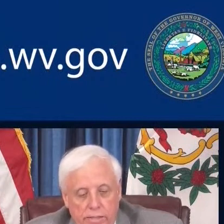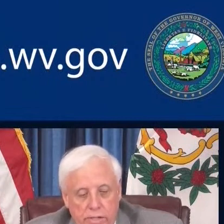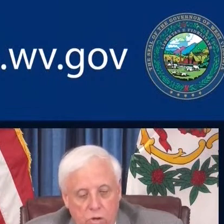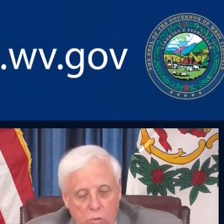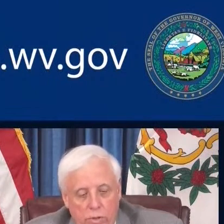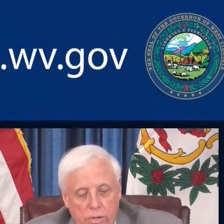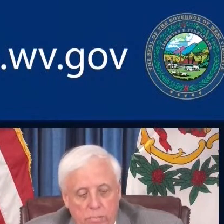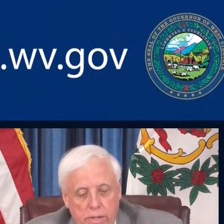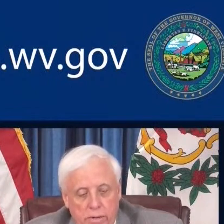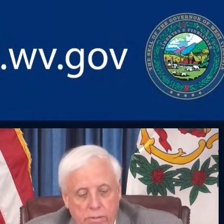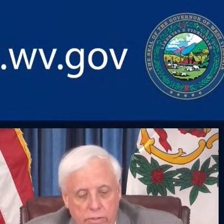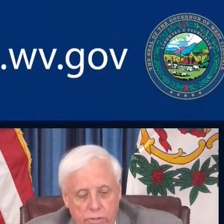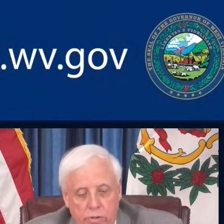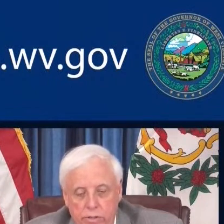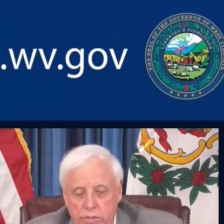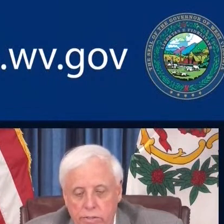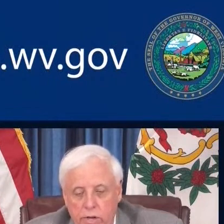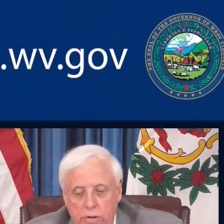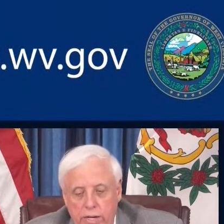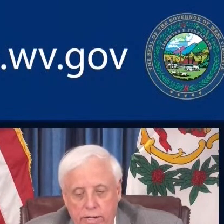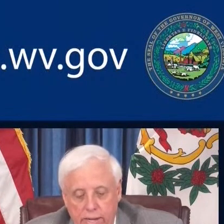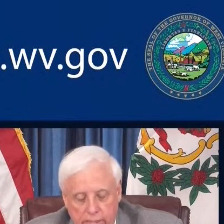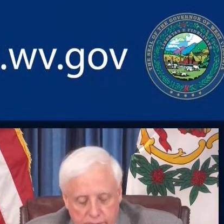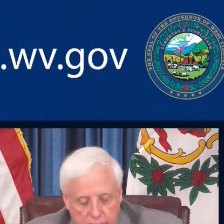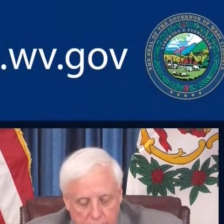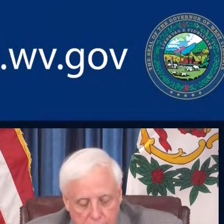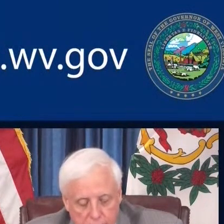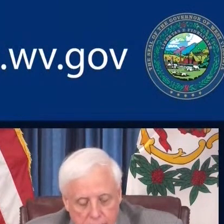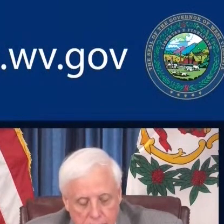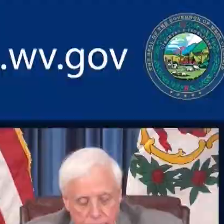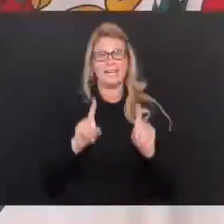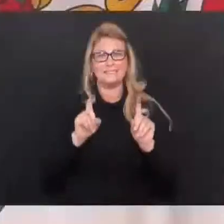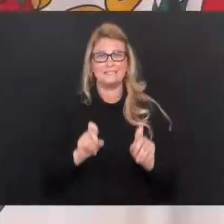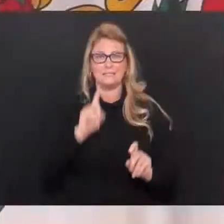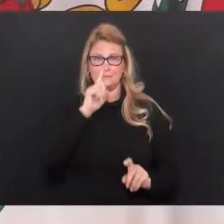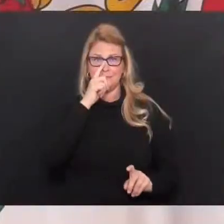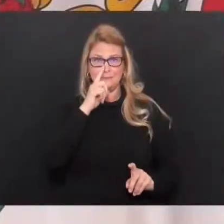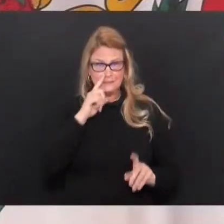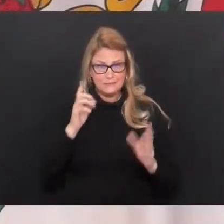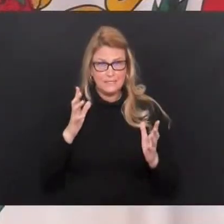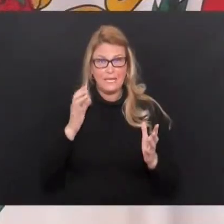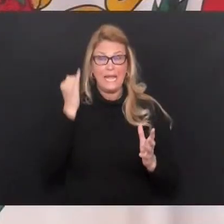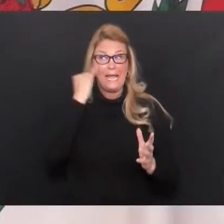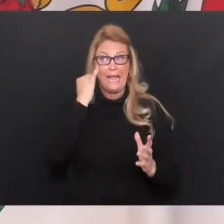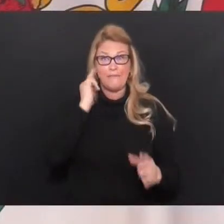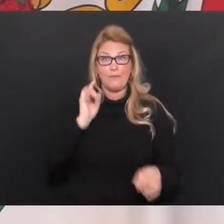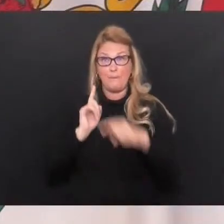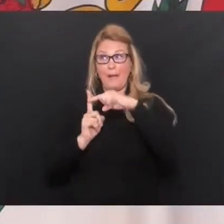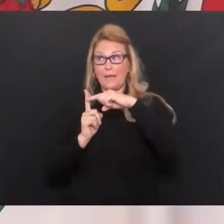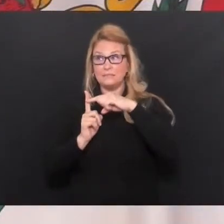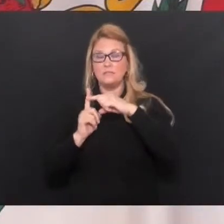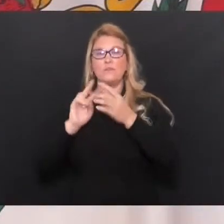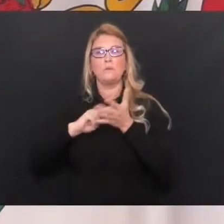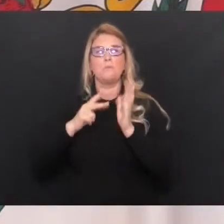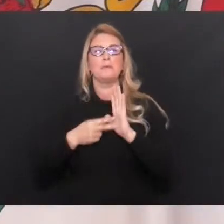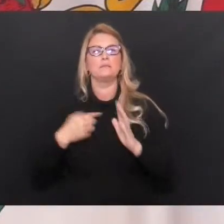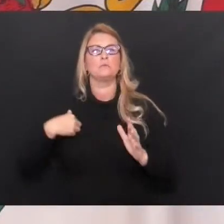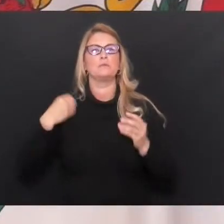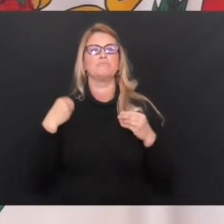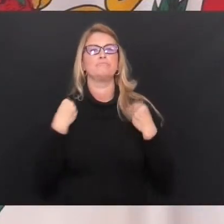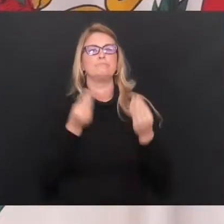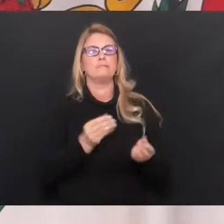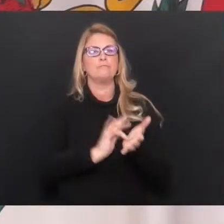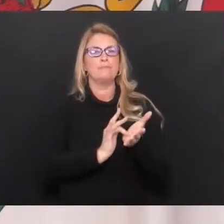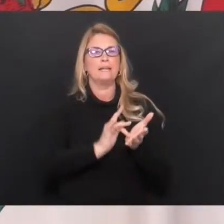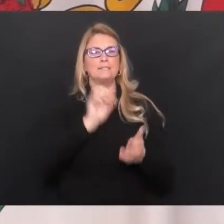of age and older, to be sure that you go get a test. If you do and you're positive, we'll get you the antibodies and we'll